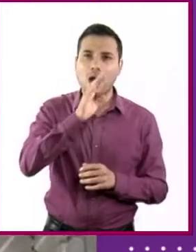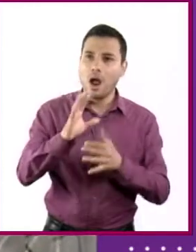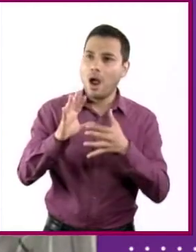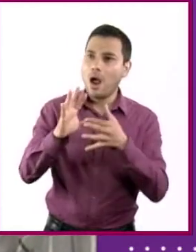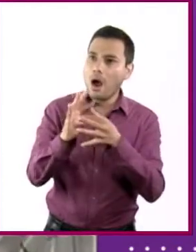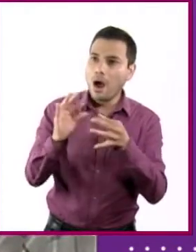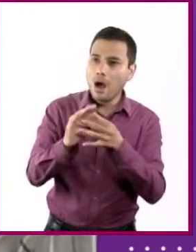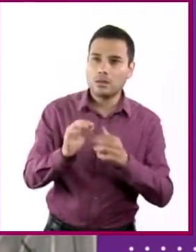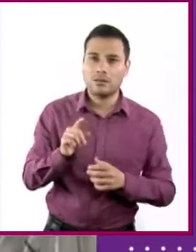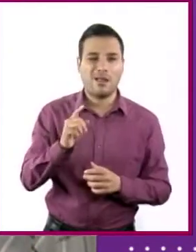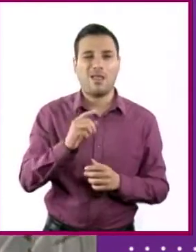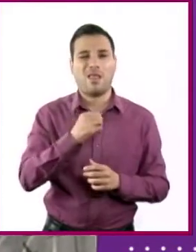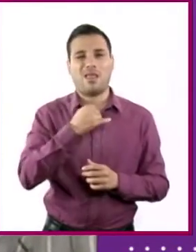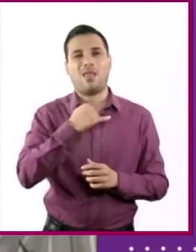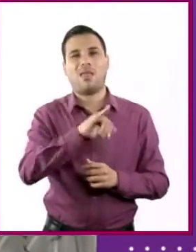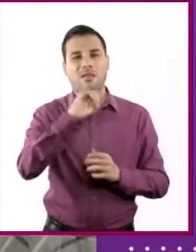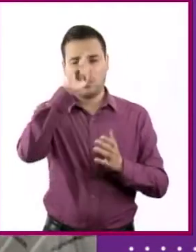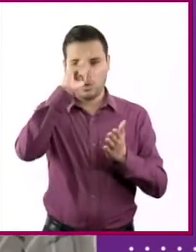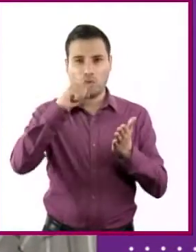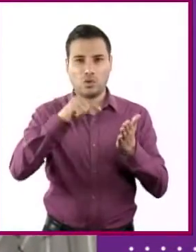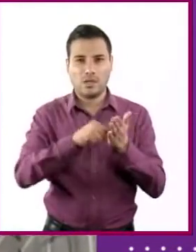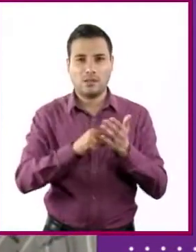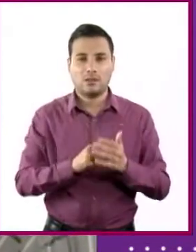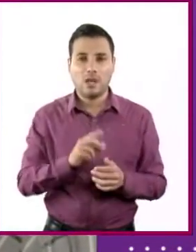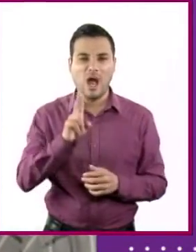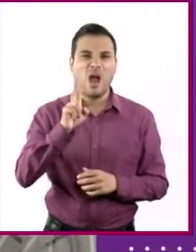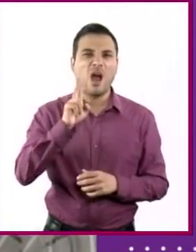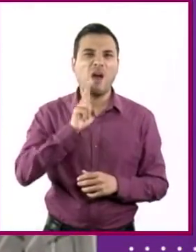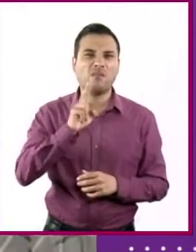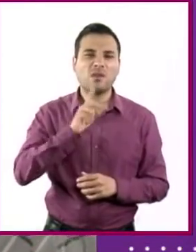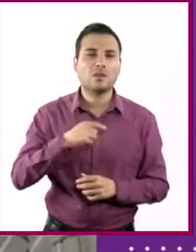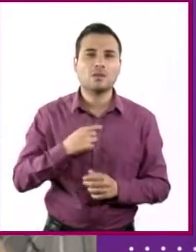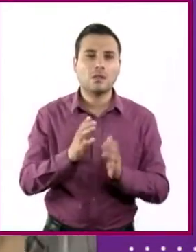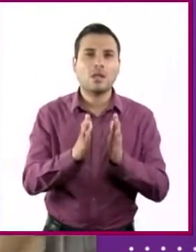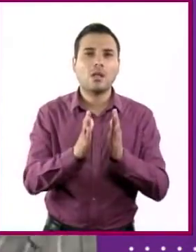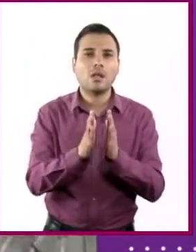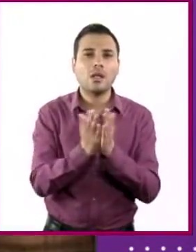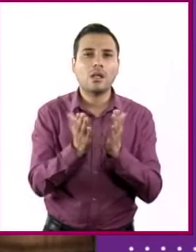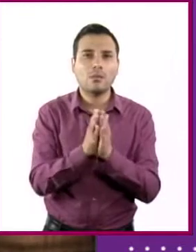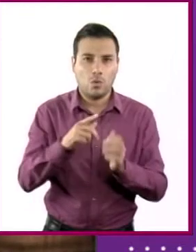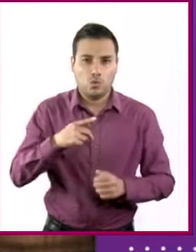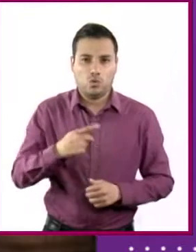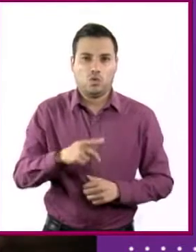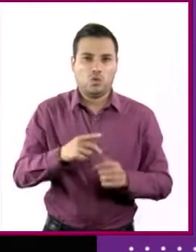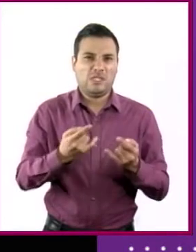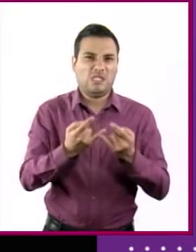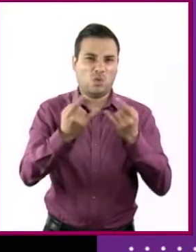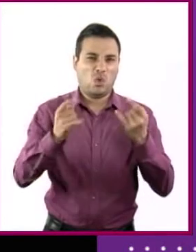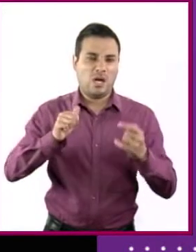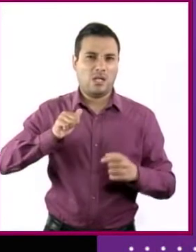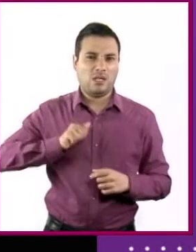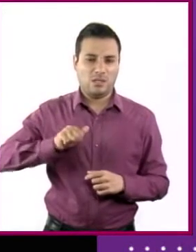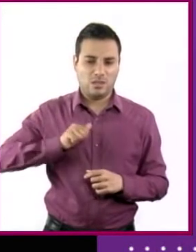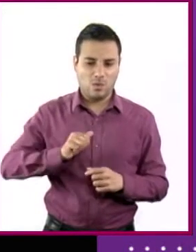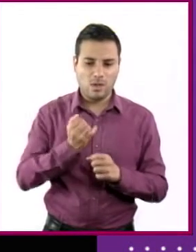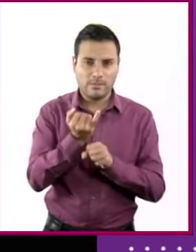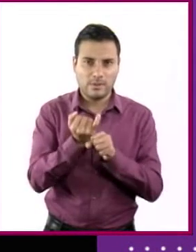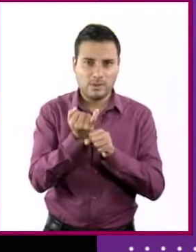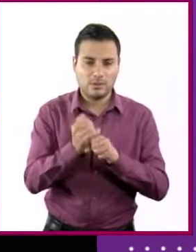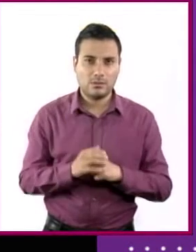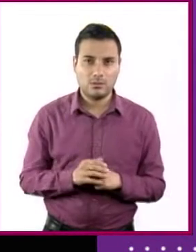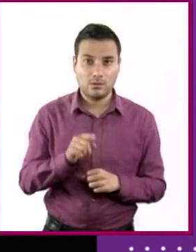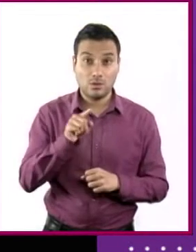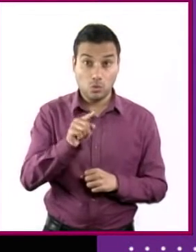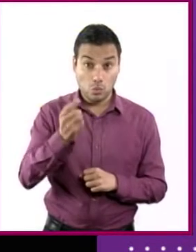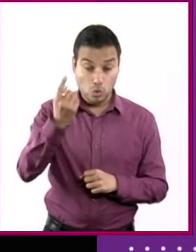didn't believe me. So I looked for a book about local legends. A book? Could you read well when